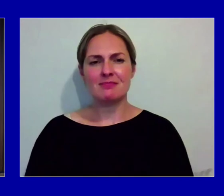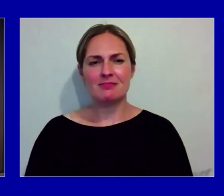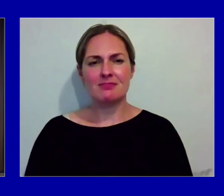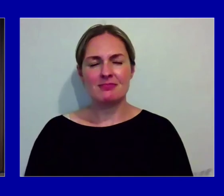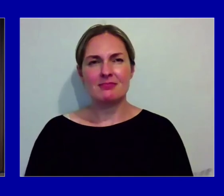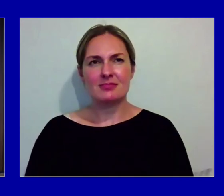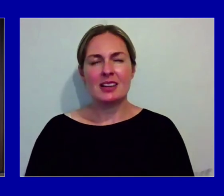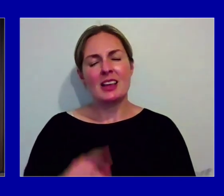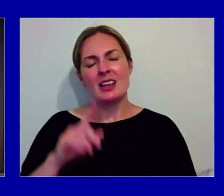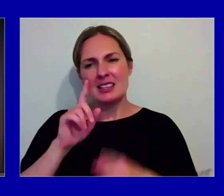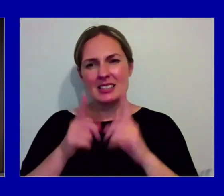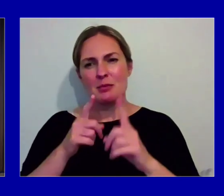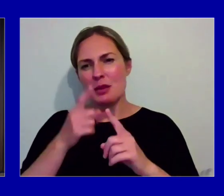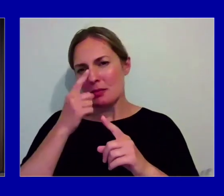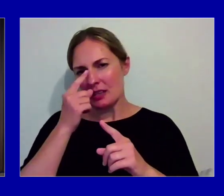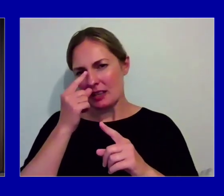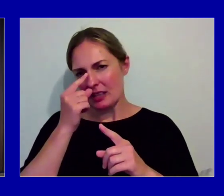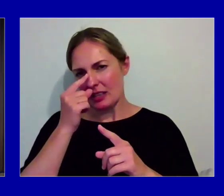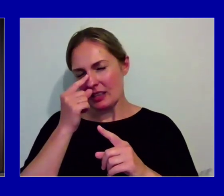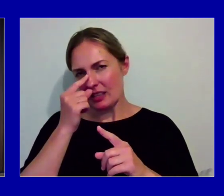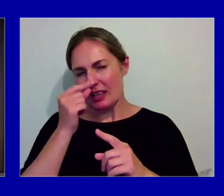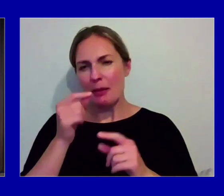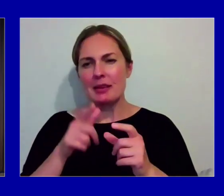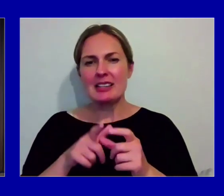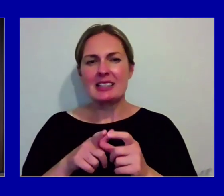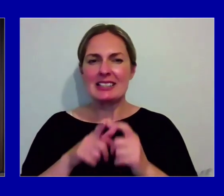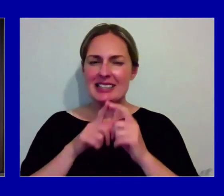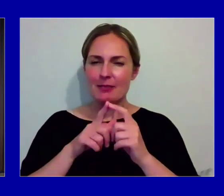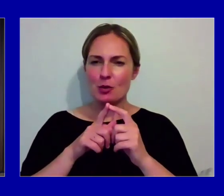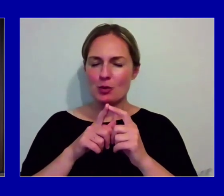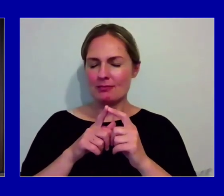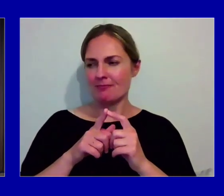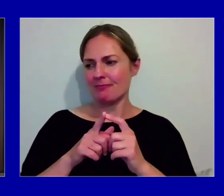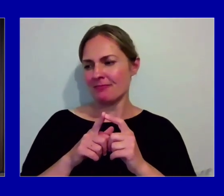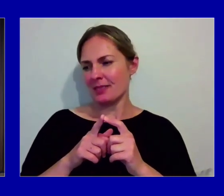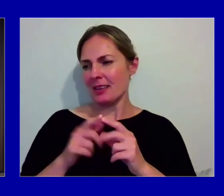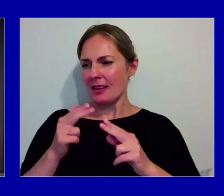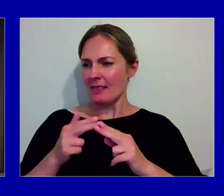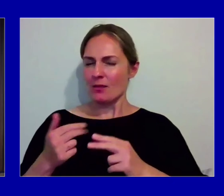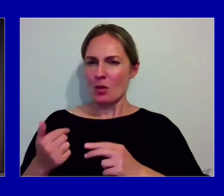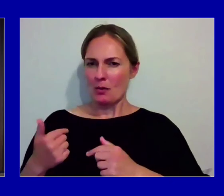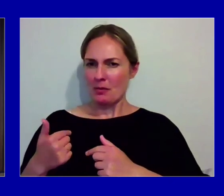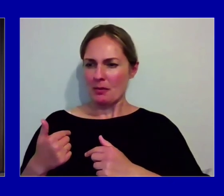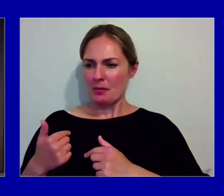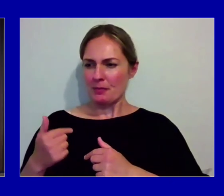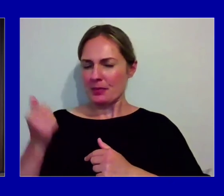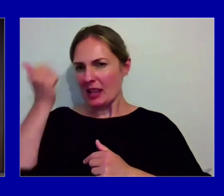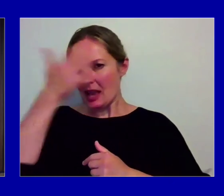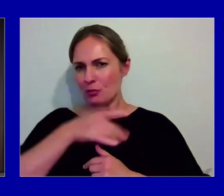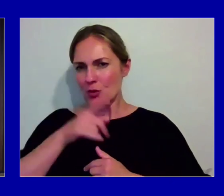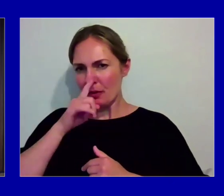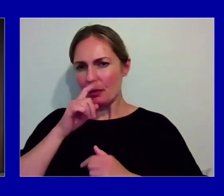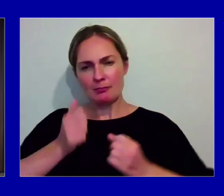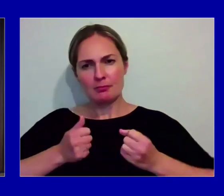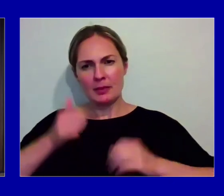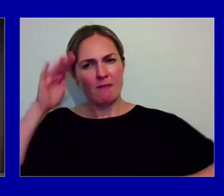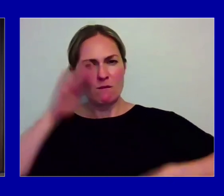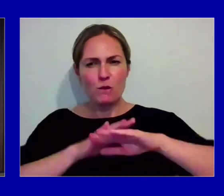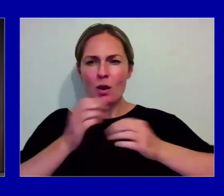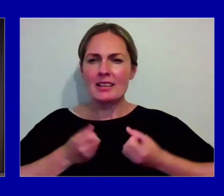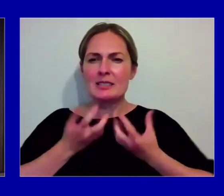And, um, I did a leadership program last year with the, um, most deadliest women, Aboriginal women that I've ever